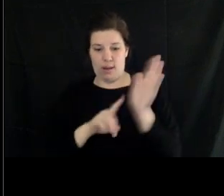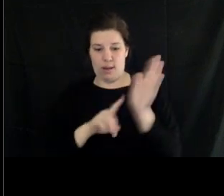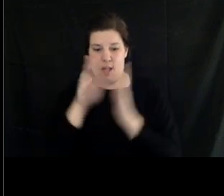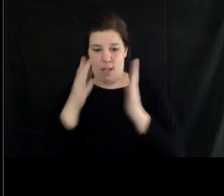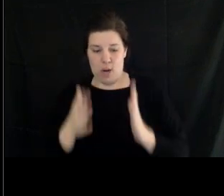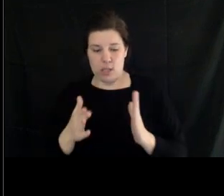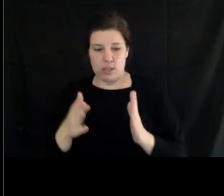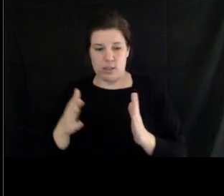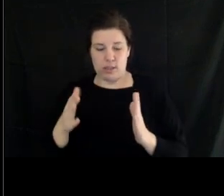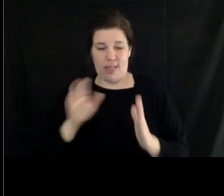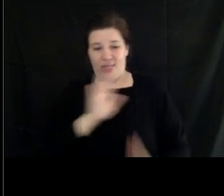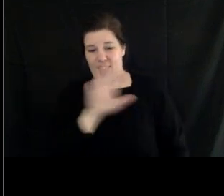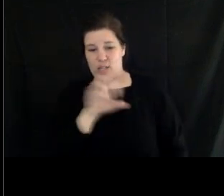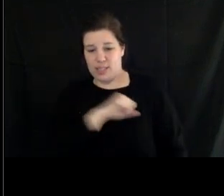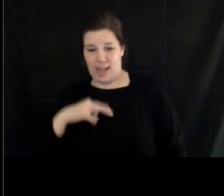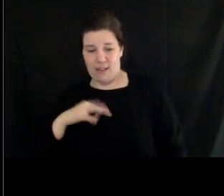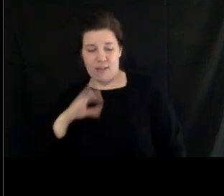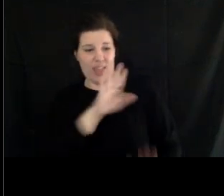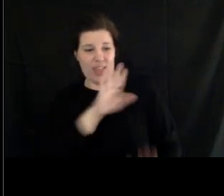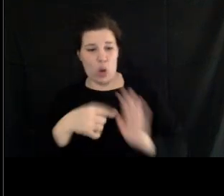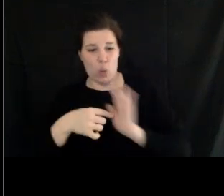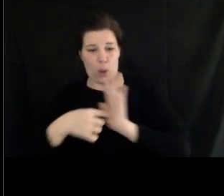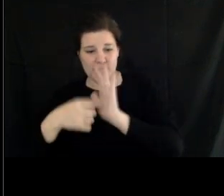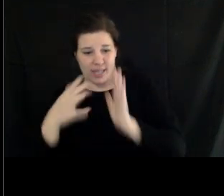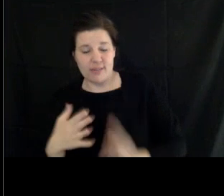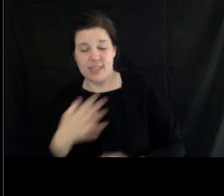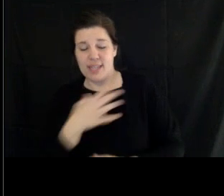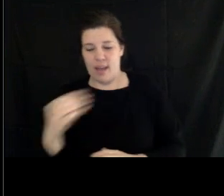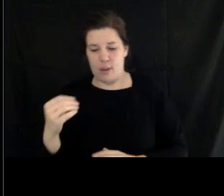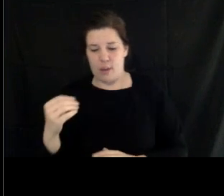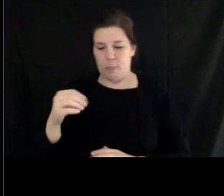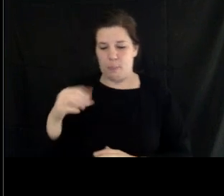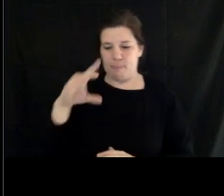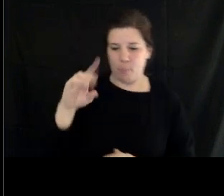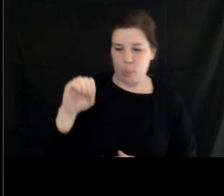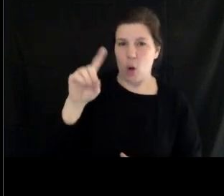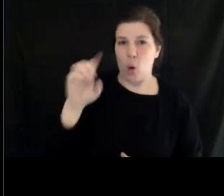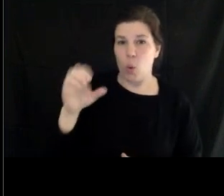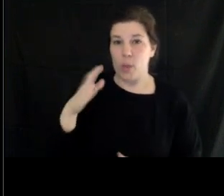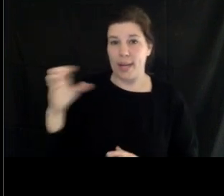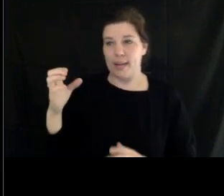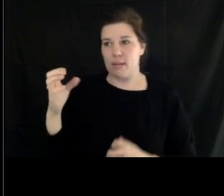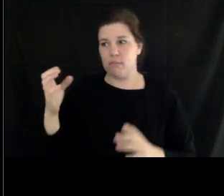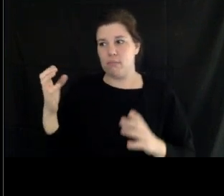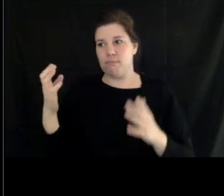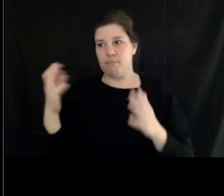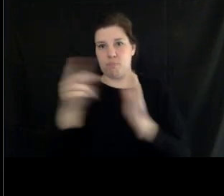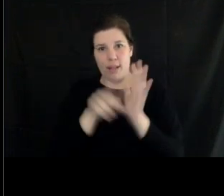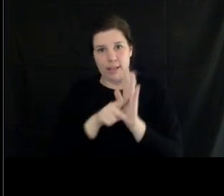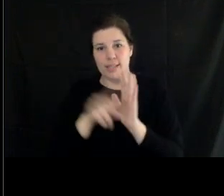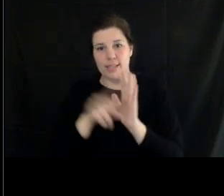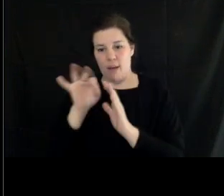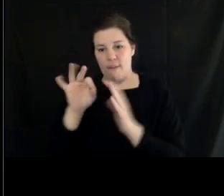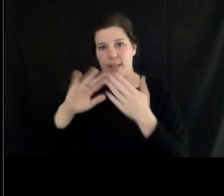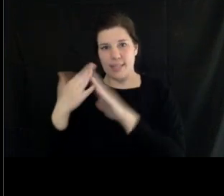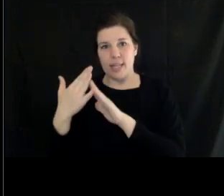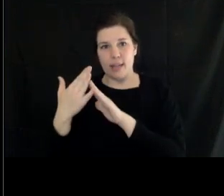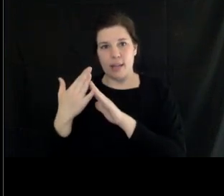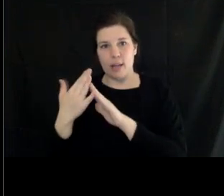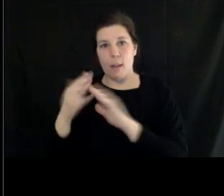their representatives, and inform them of the code and ordinances of the city. They're not friendly, they do business with them. It's the